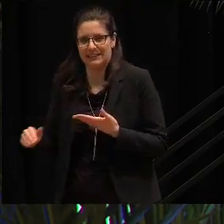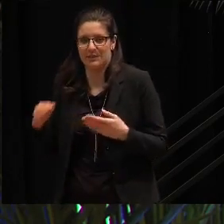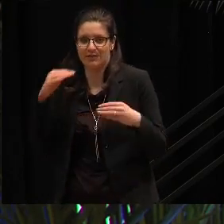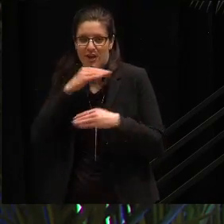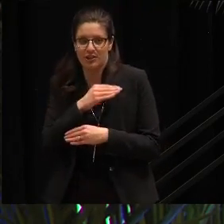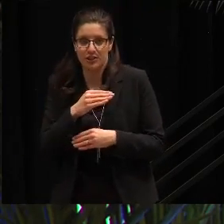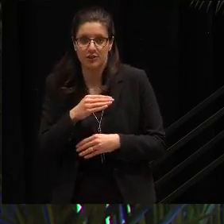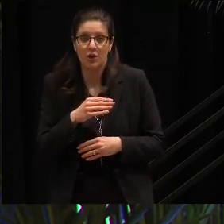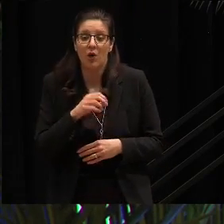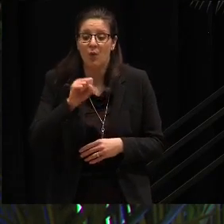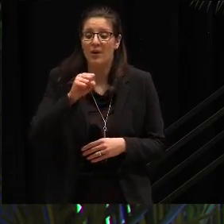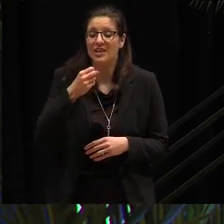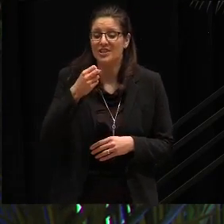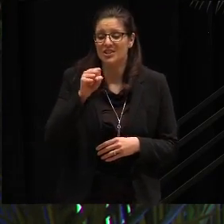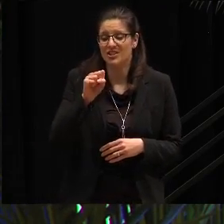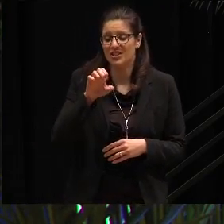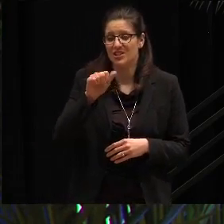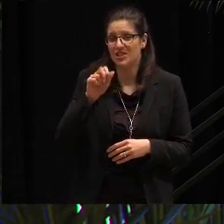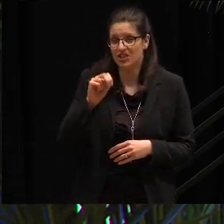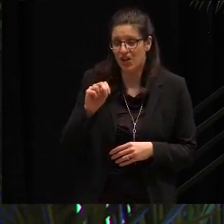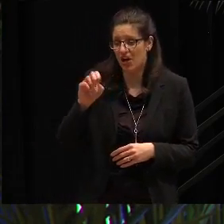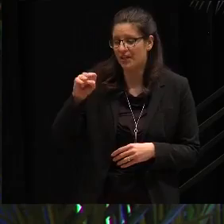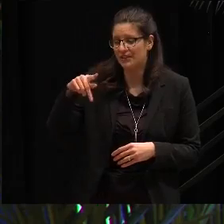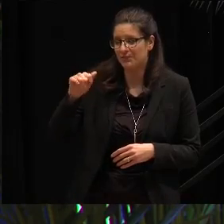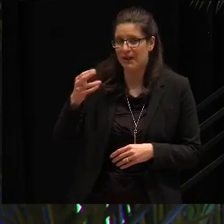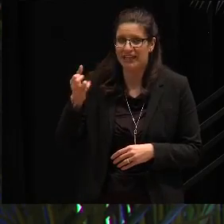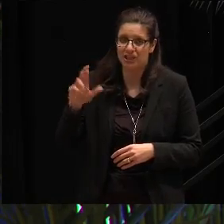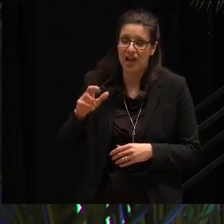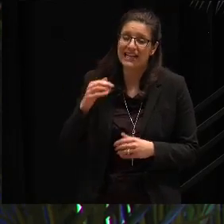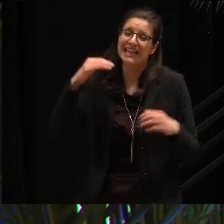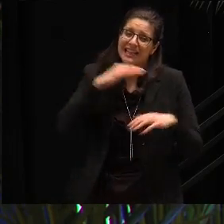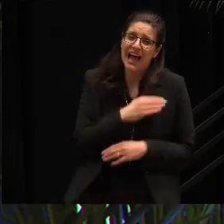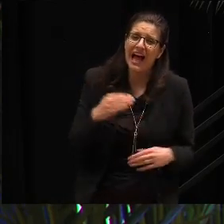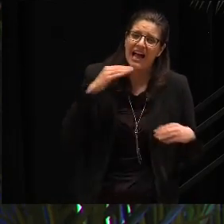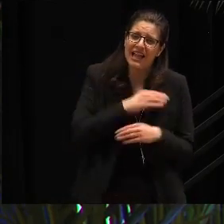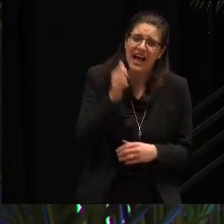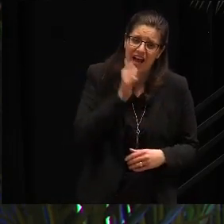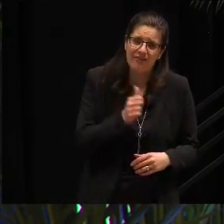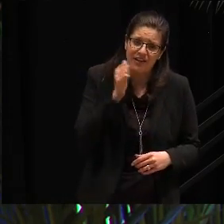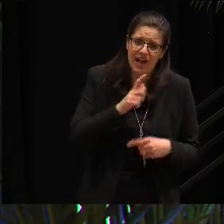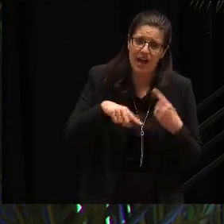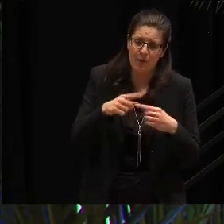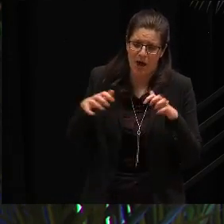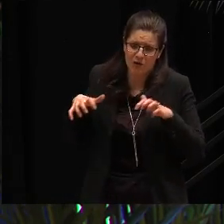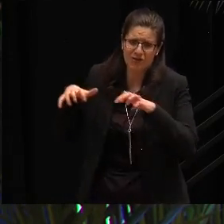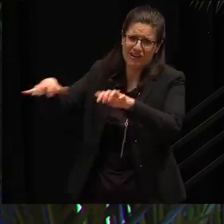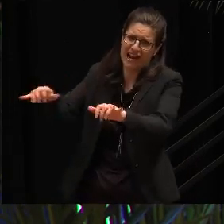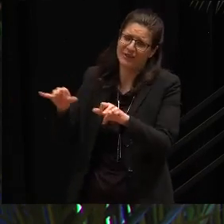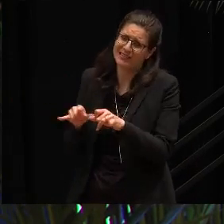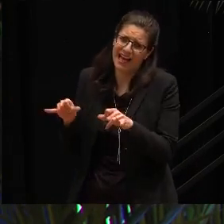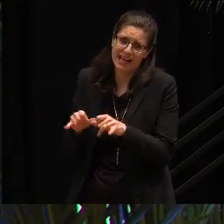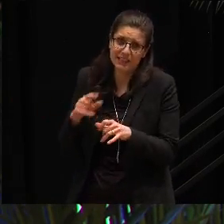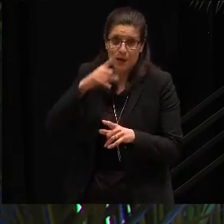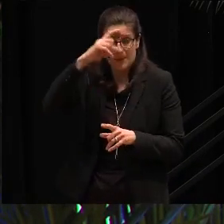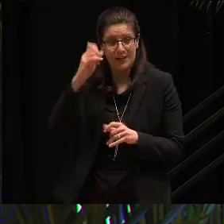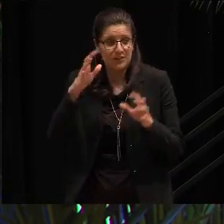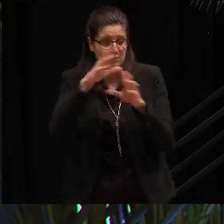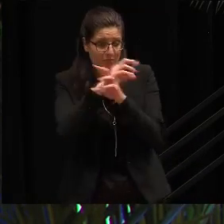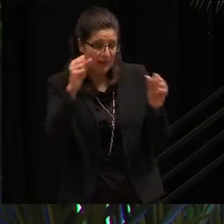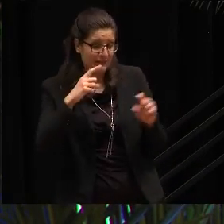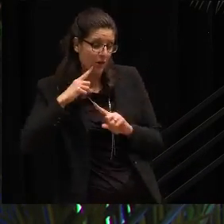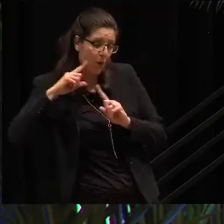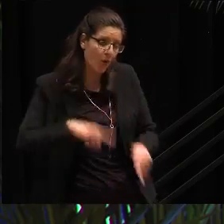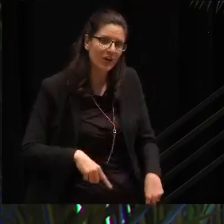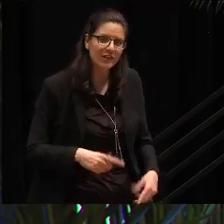podium and having to lie day in, day out about crowd size because the president's ordering him to, it's easy for folks, I think, who want to be